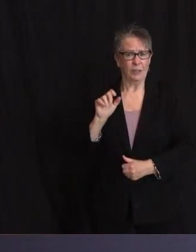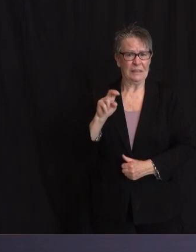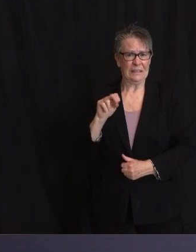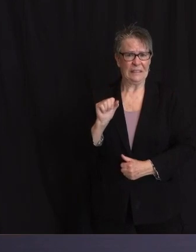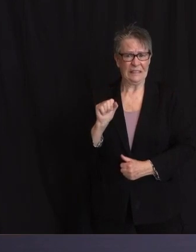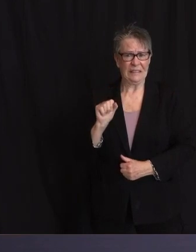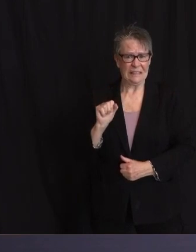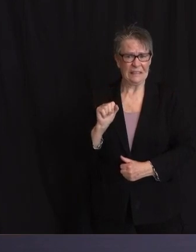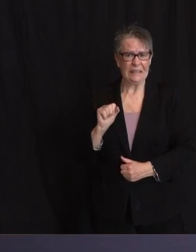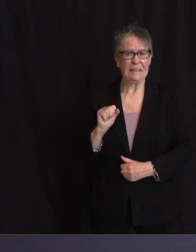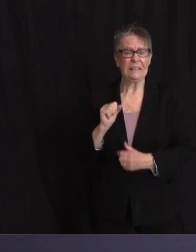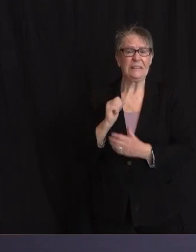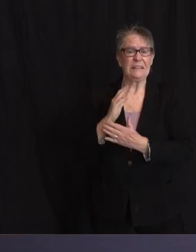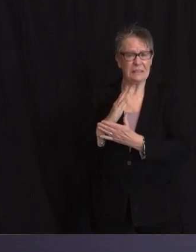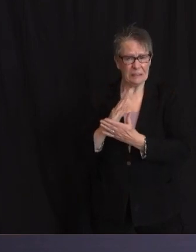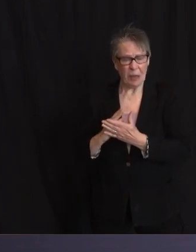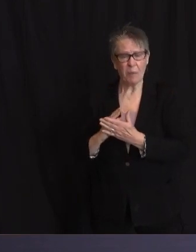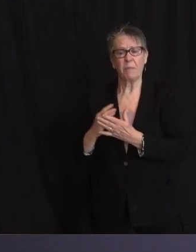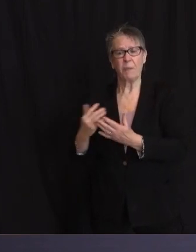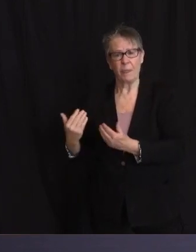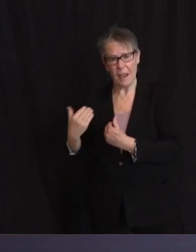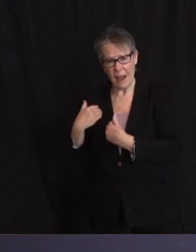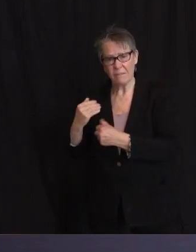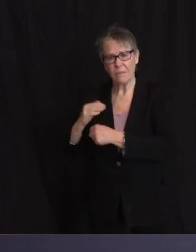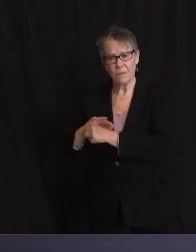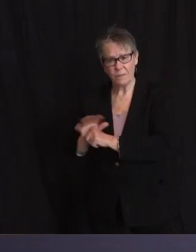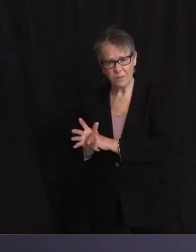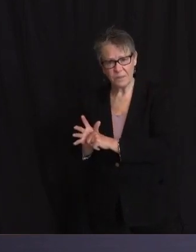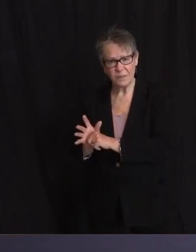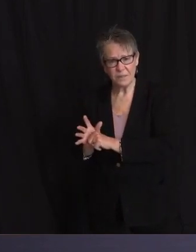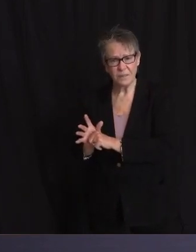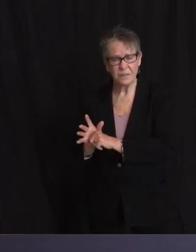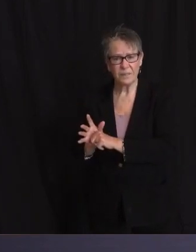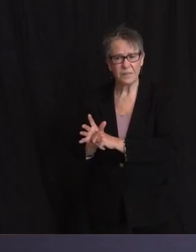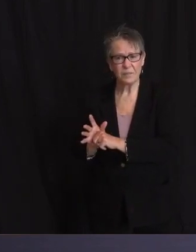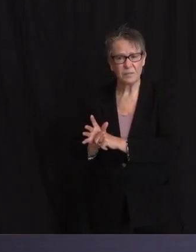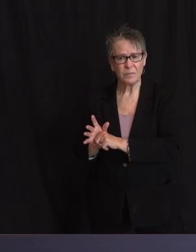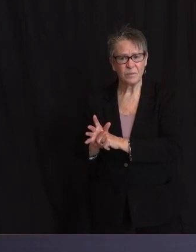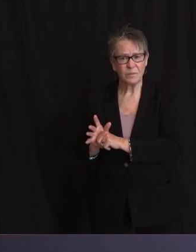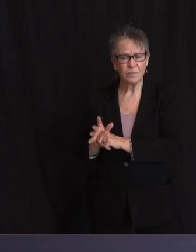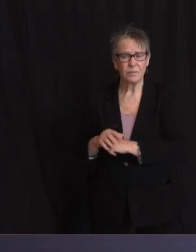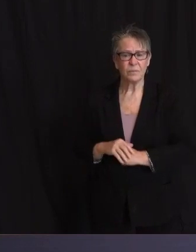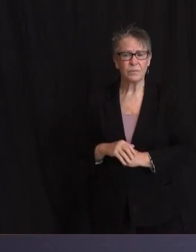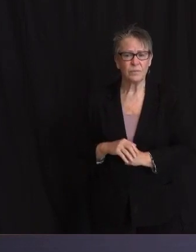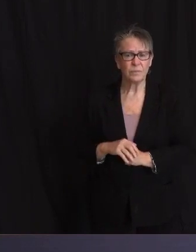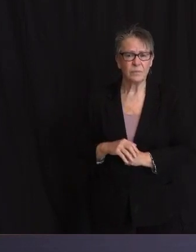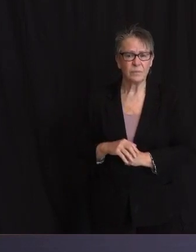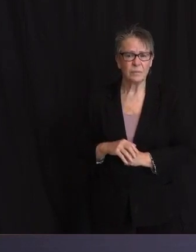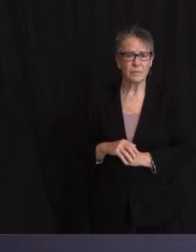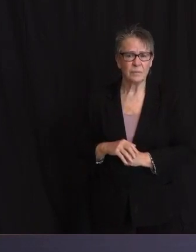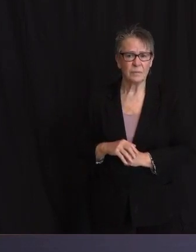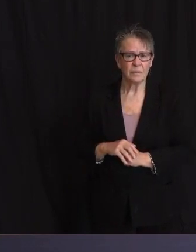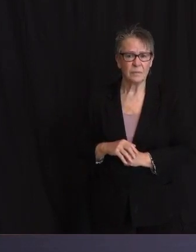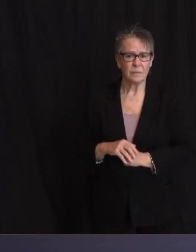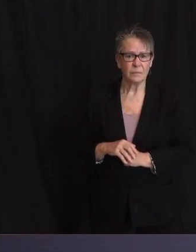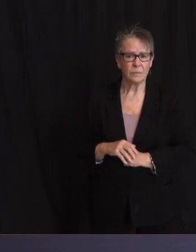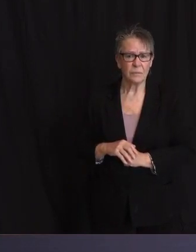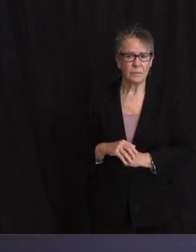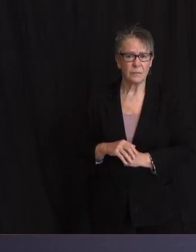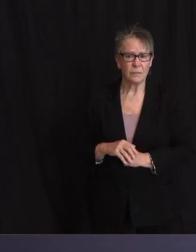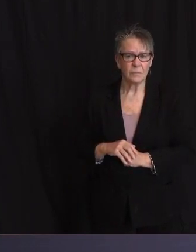news continues to be a largely meaningfully better picture in Vineland, and that continues to be the